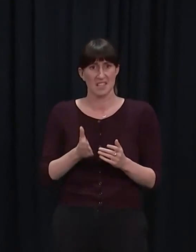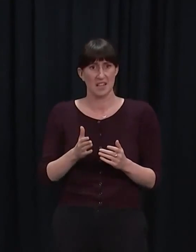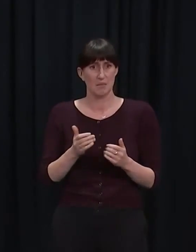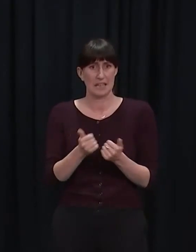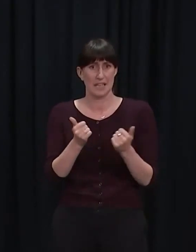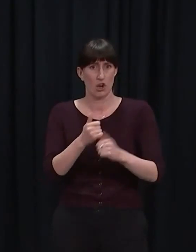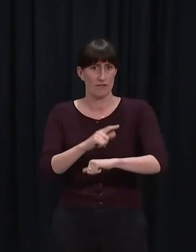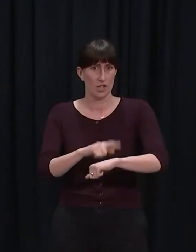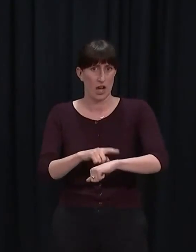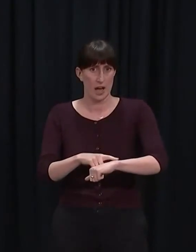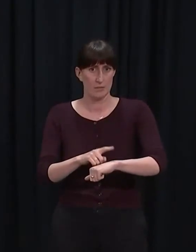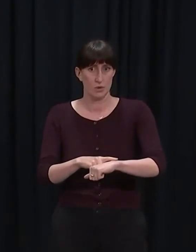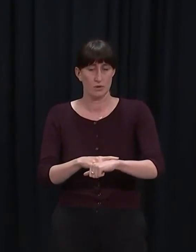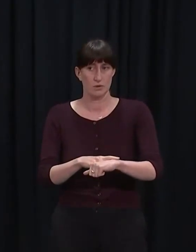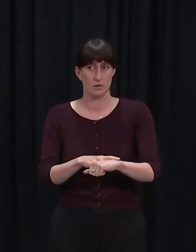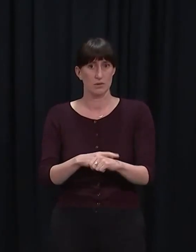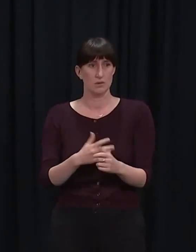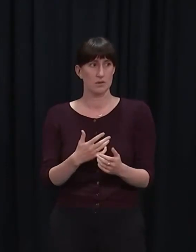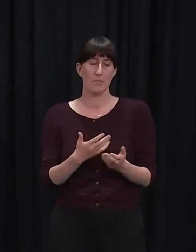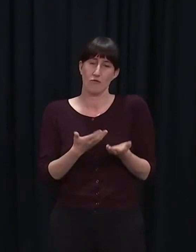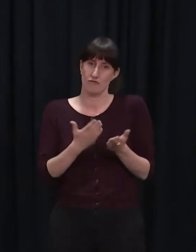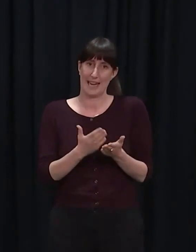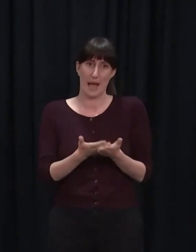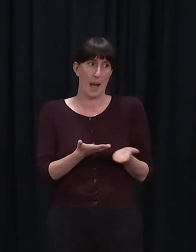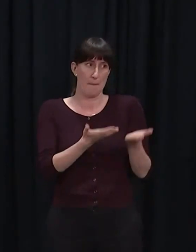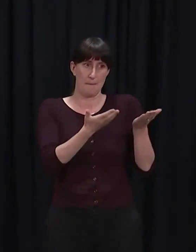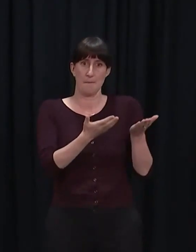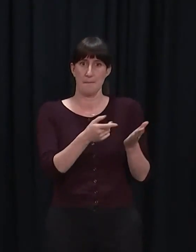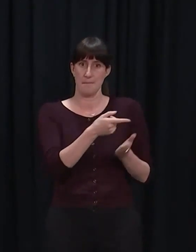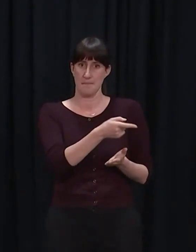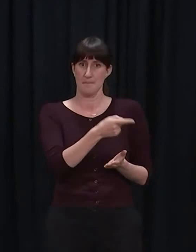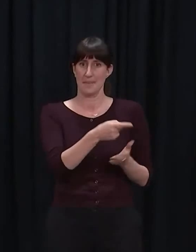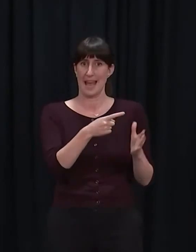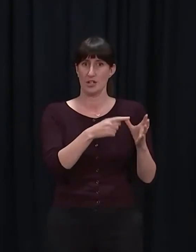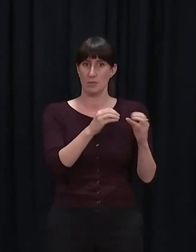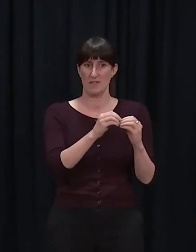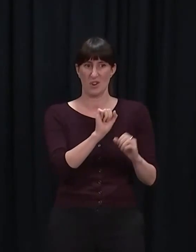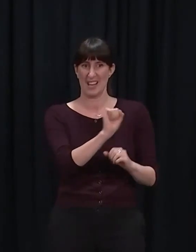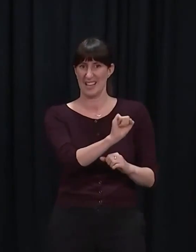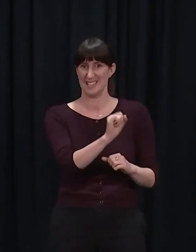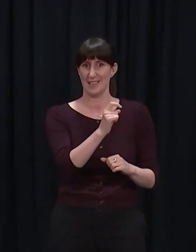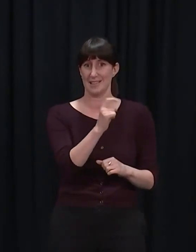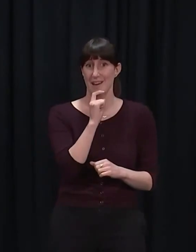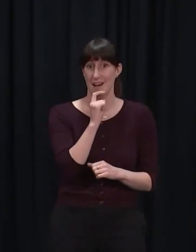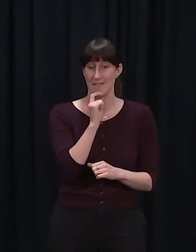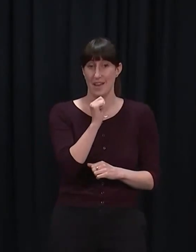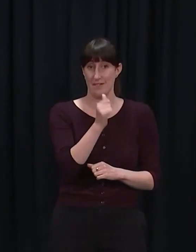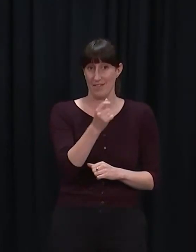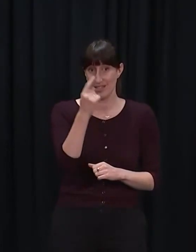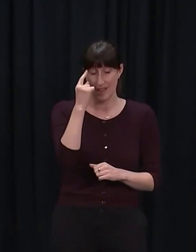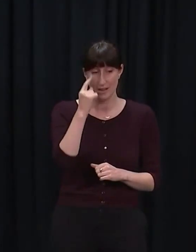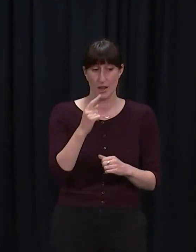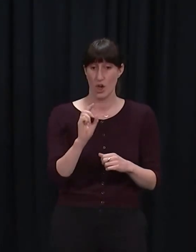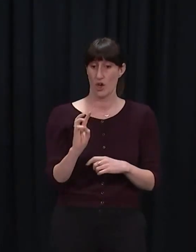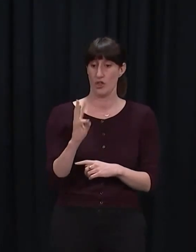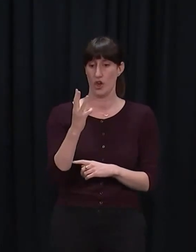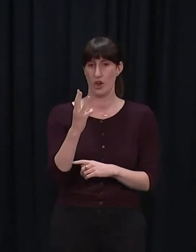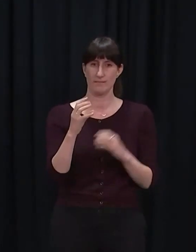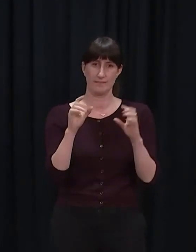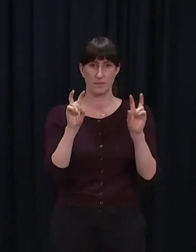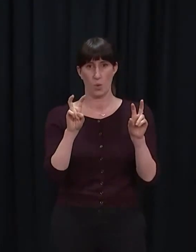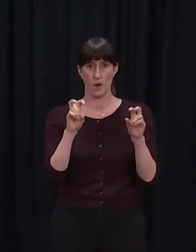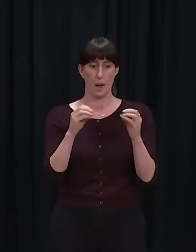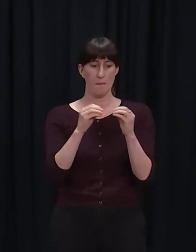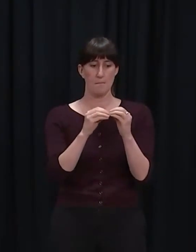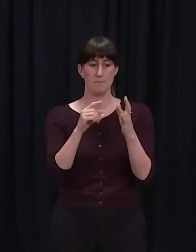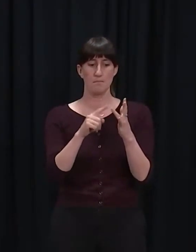sits with Dr. Bloomfield and his colleagues to give us advice on when they think booster shots are desirable. We